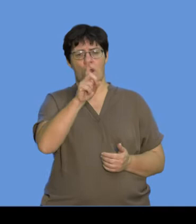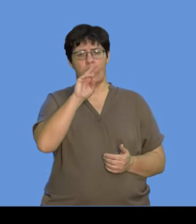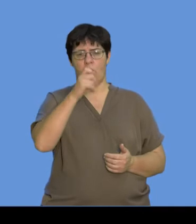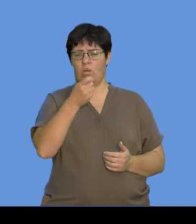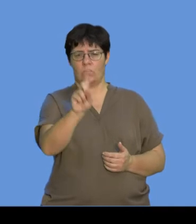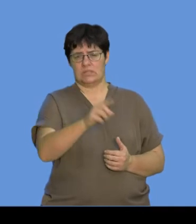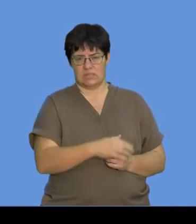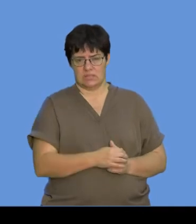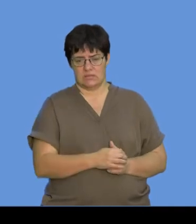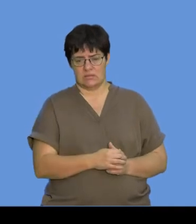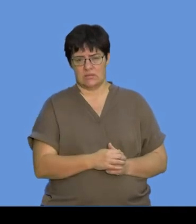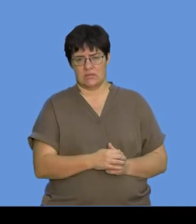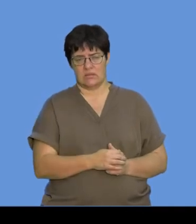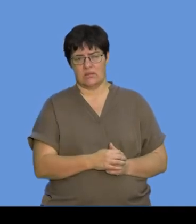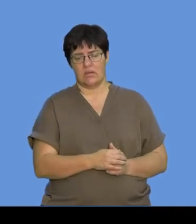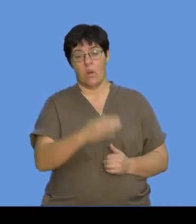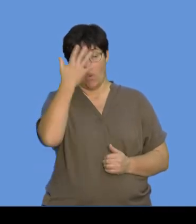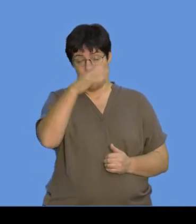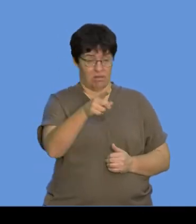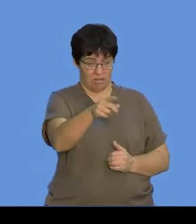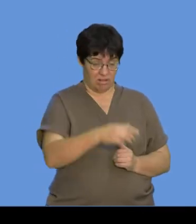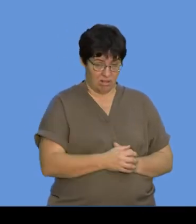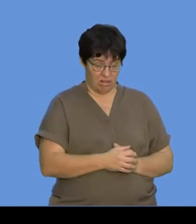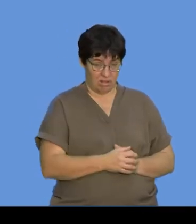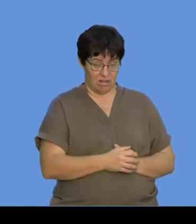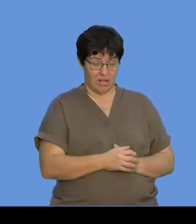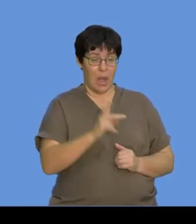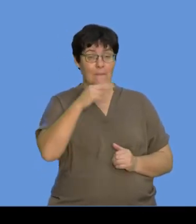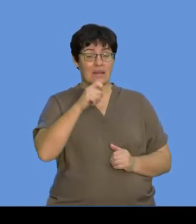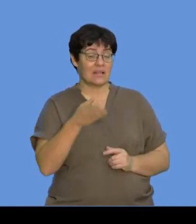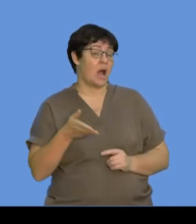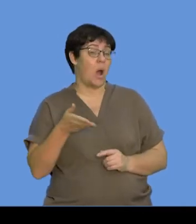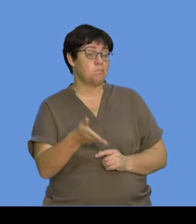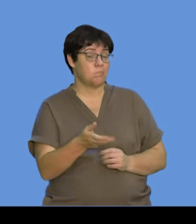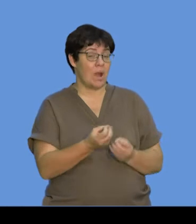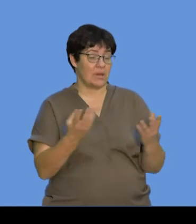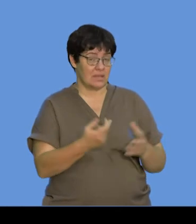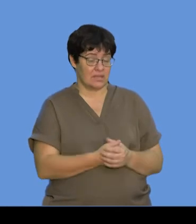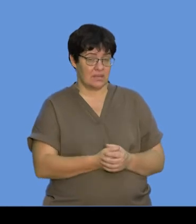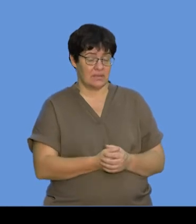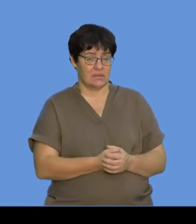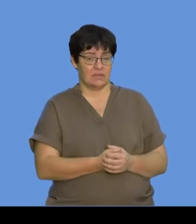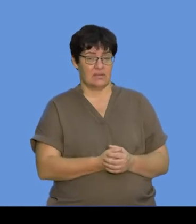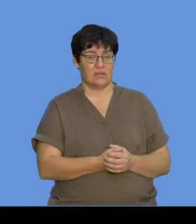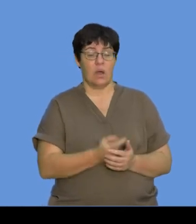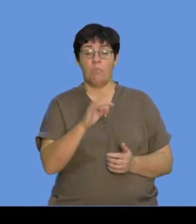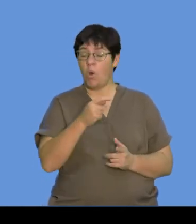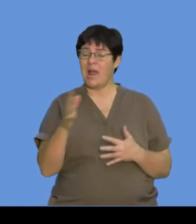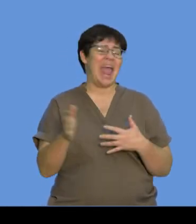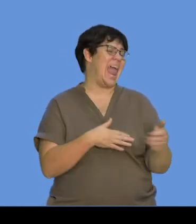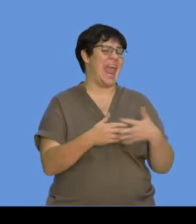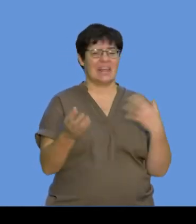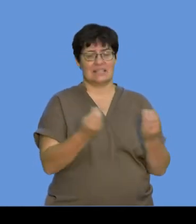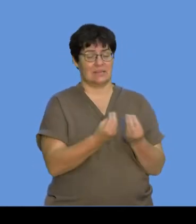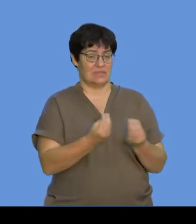mass of 1 mole? Okay, now we know that how many particles make up a mole? So a mole of